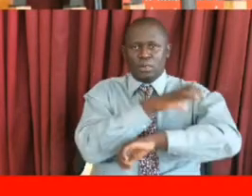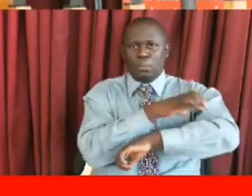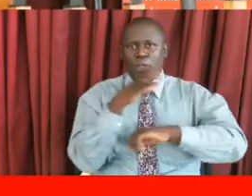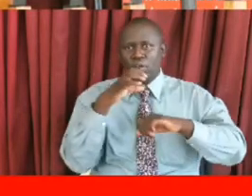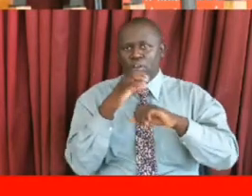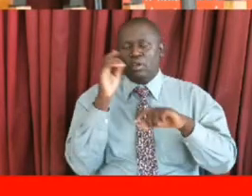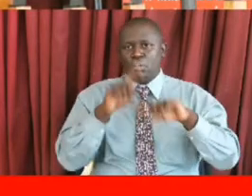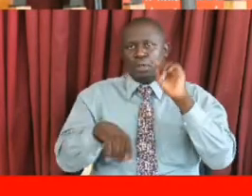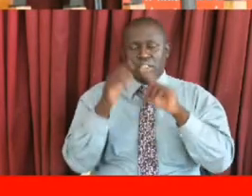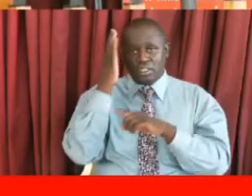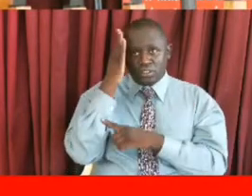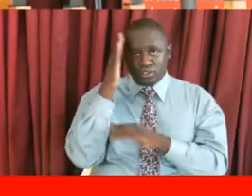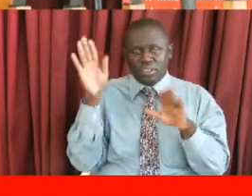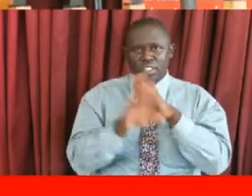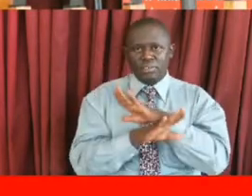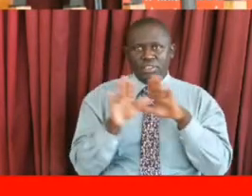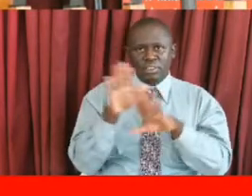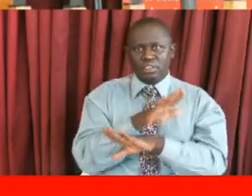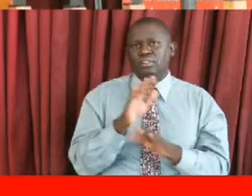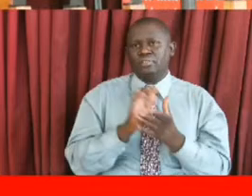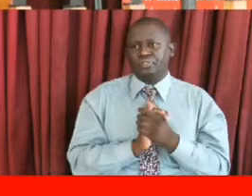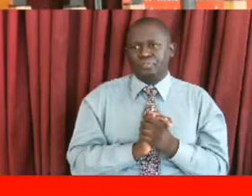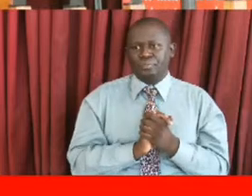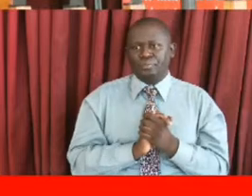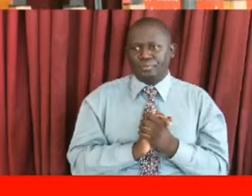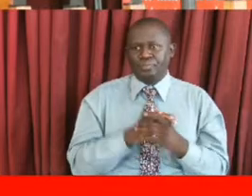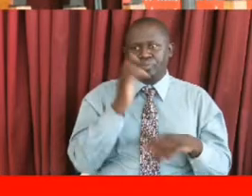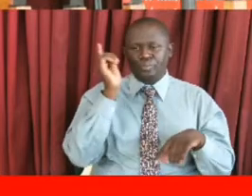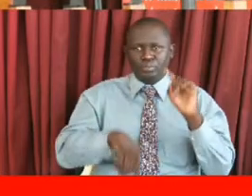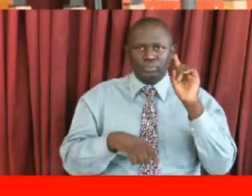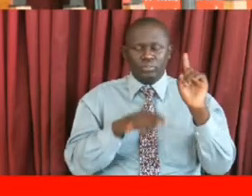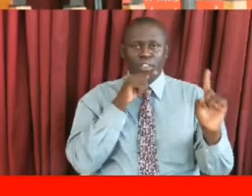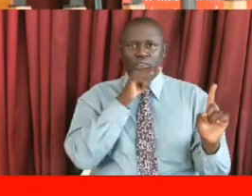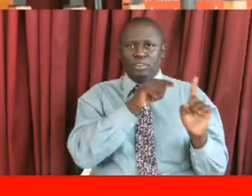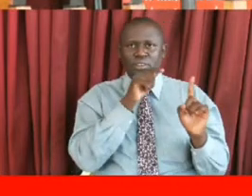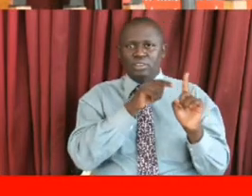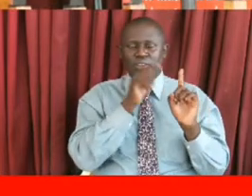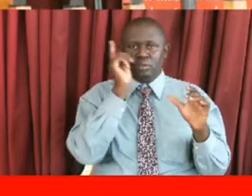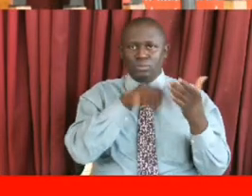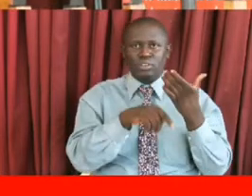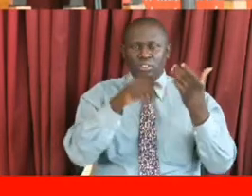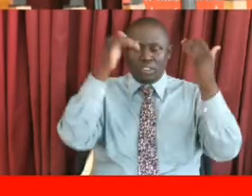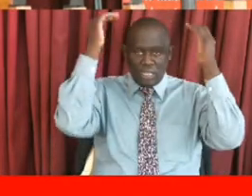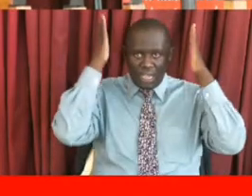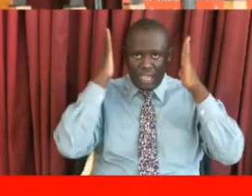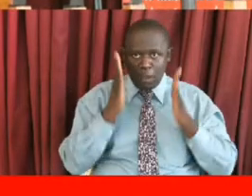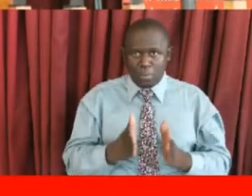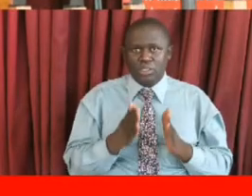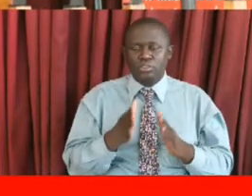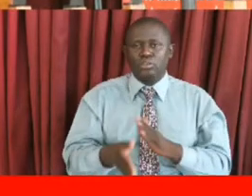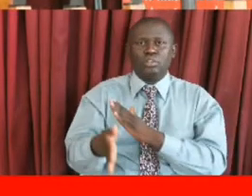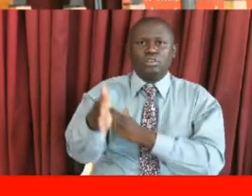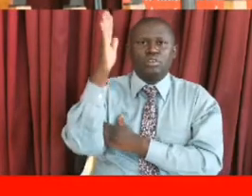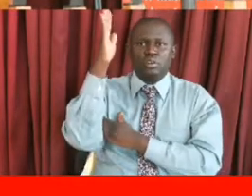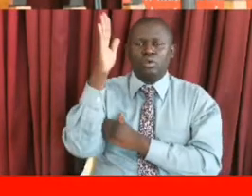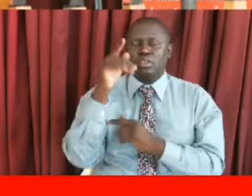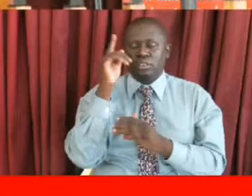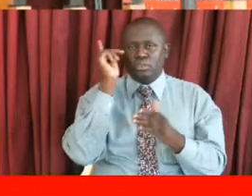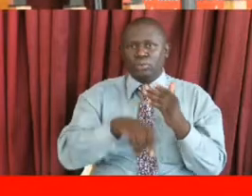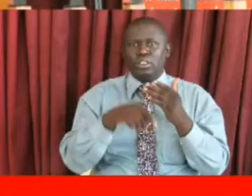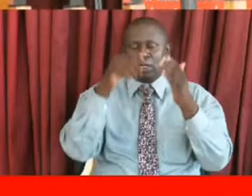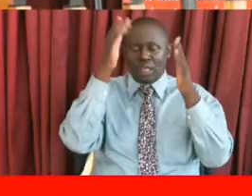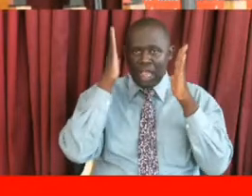omnicient he knows everything but he is a God is